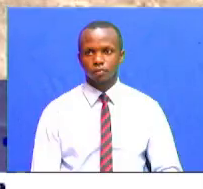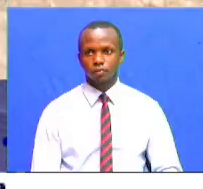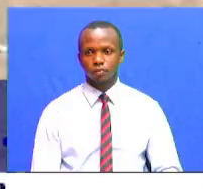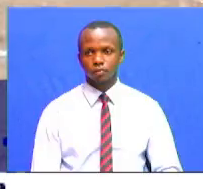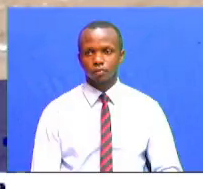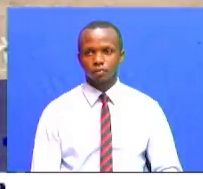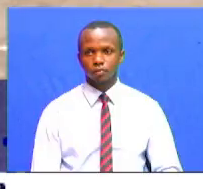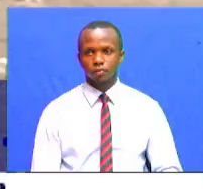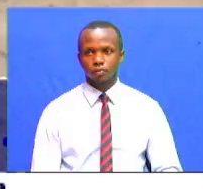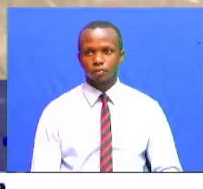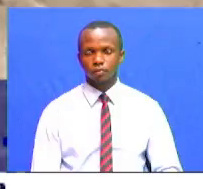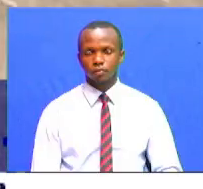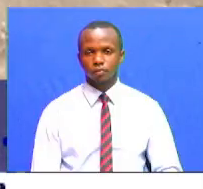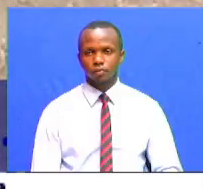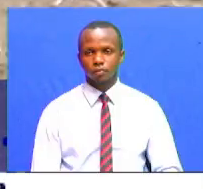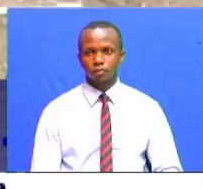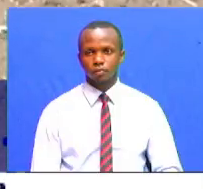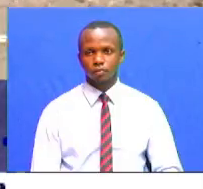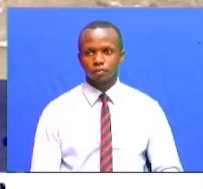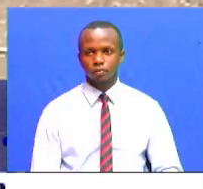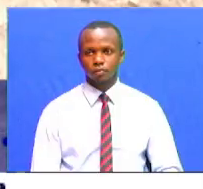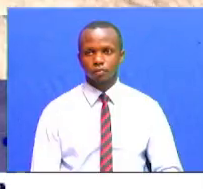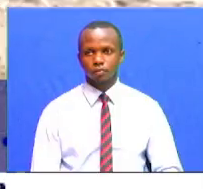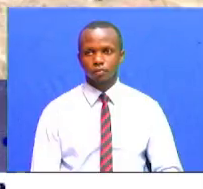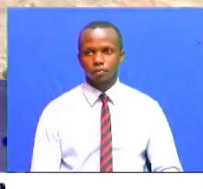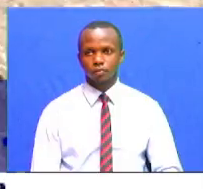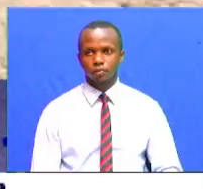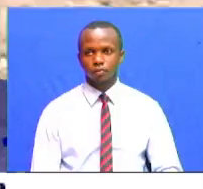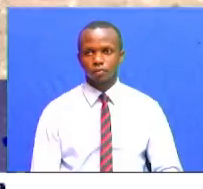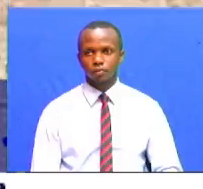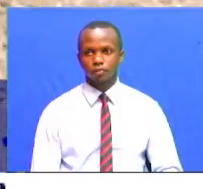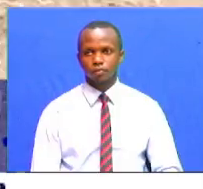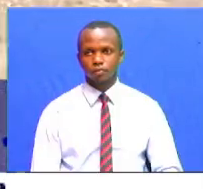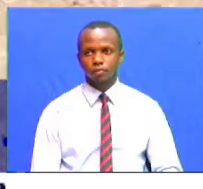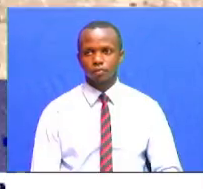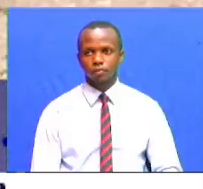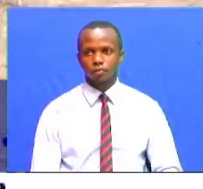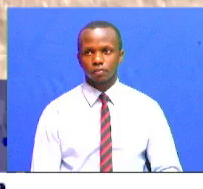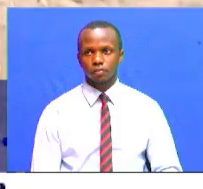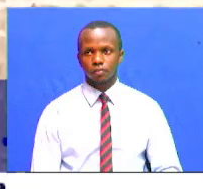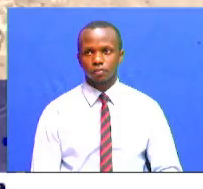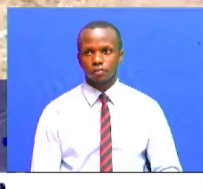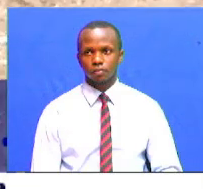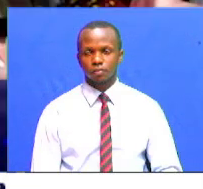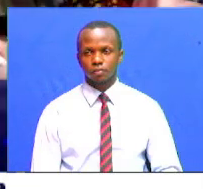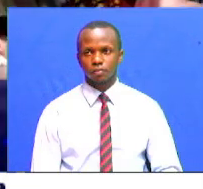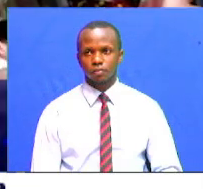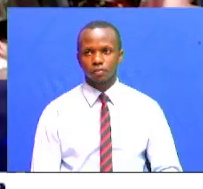Move it.